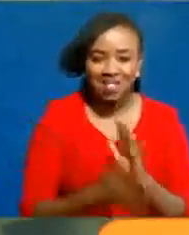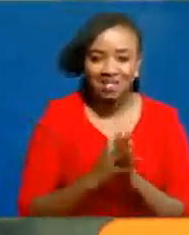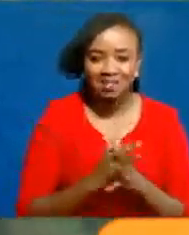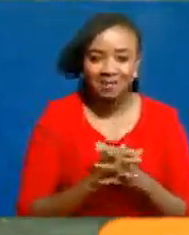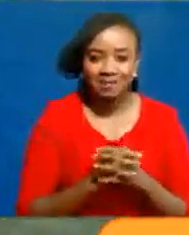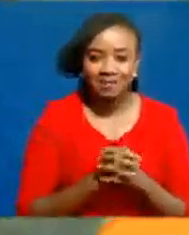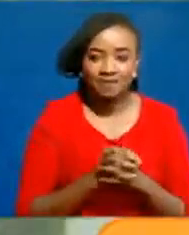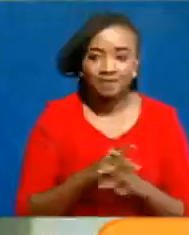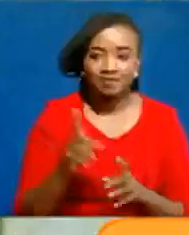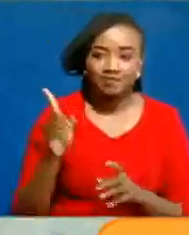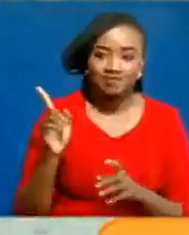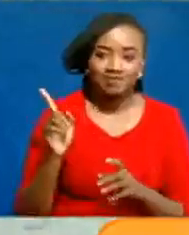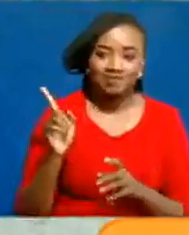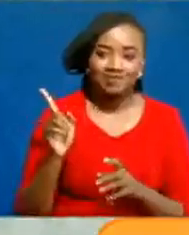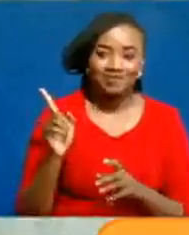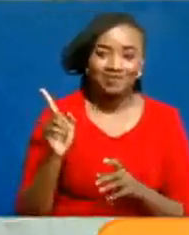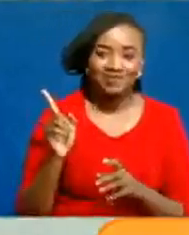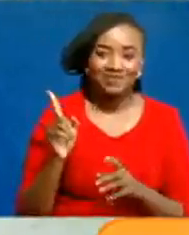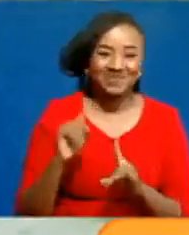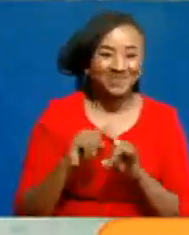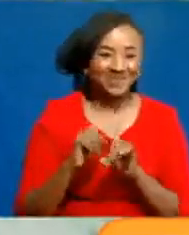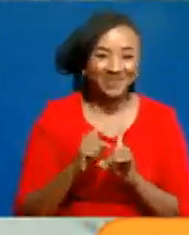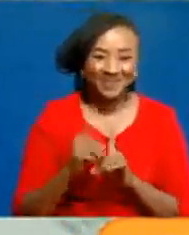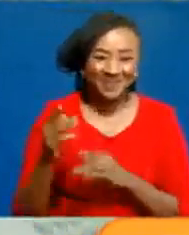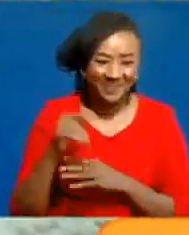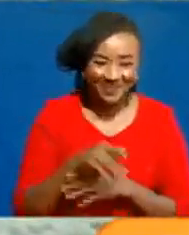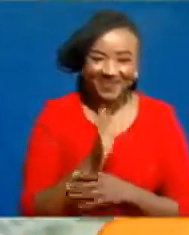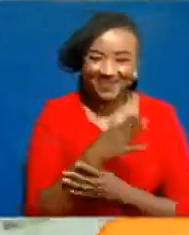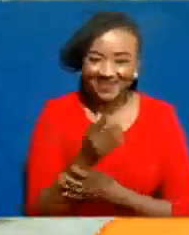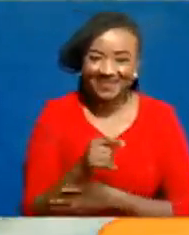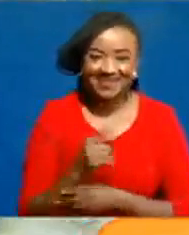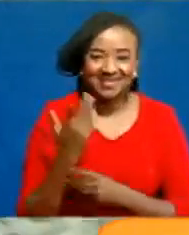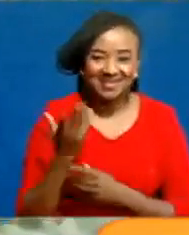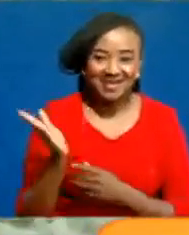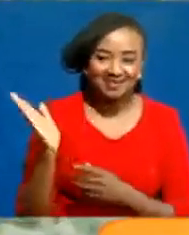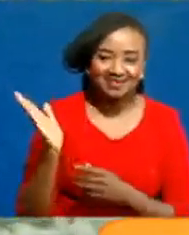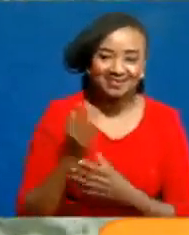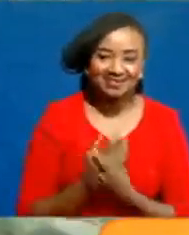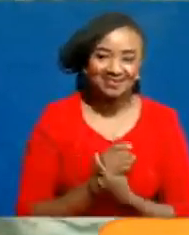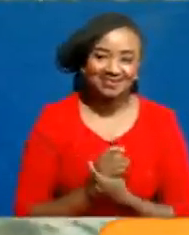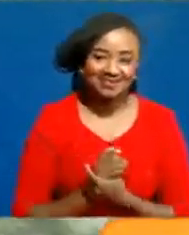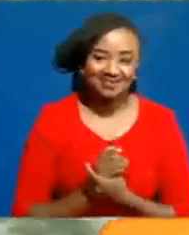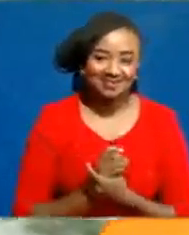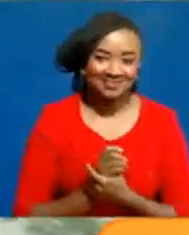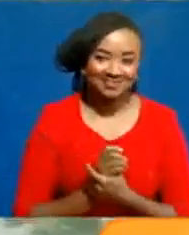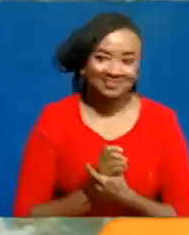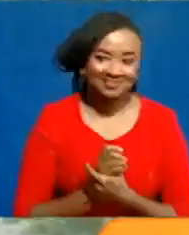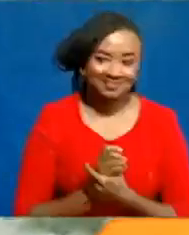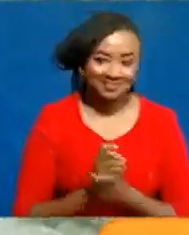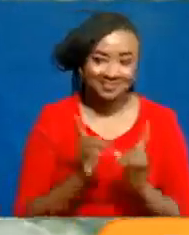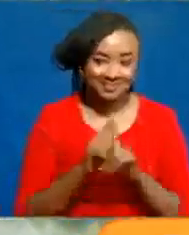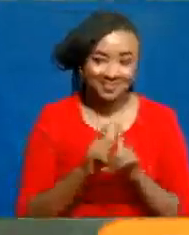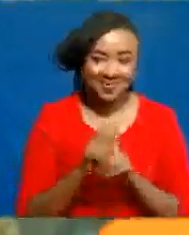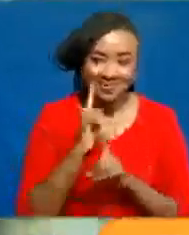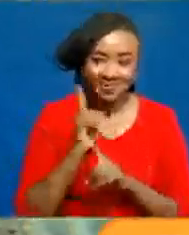Marine creatures have made this their home. A lionfish guards over it, and blue-green chromis have found protection in the brown